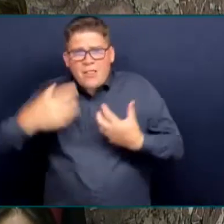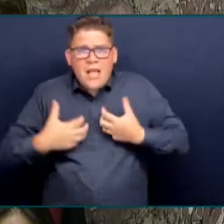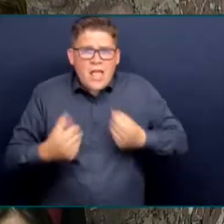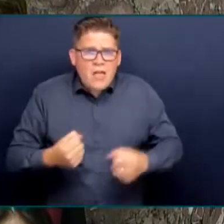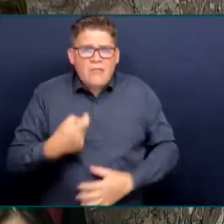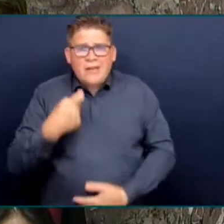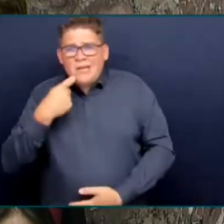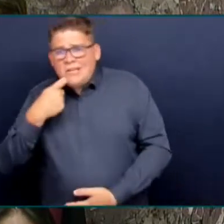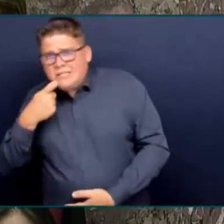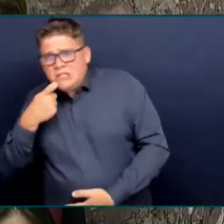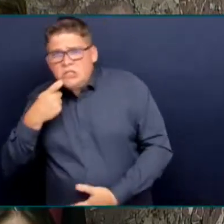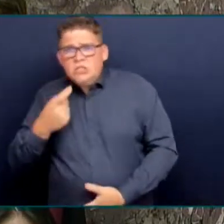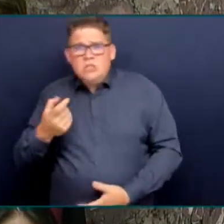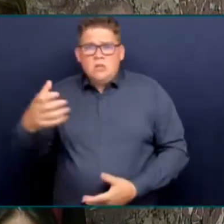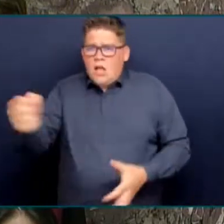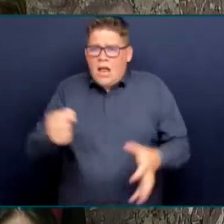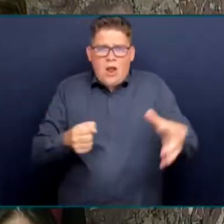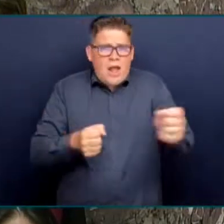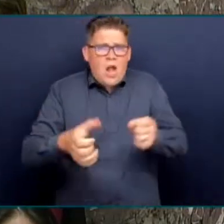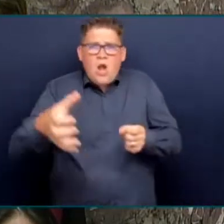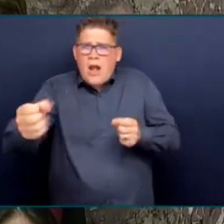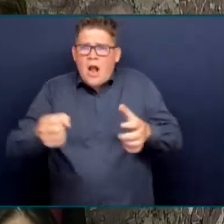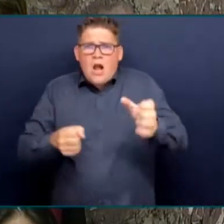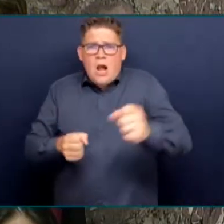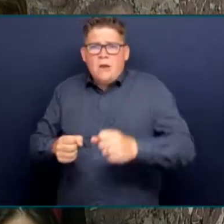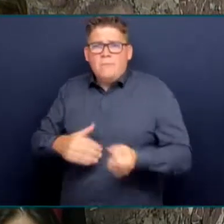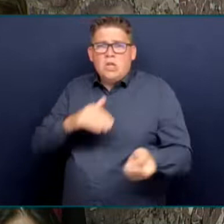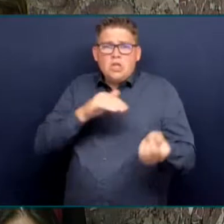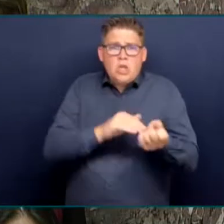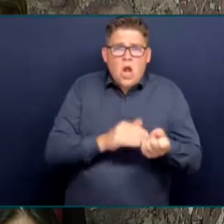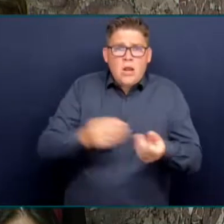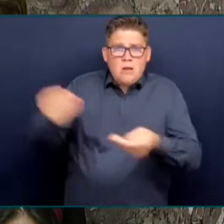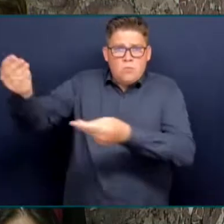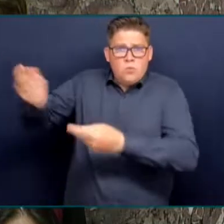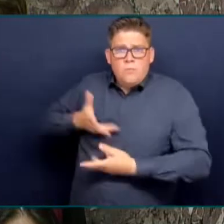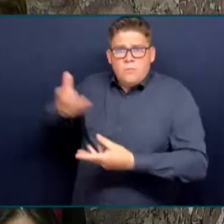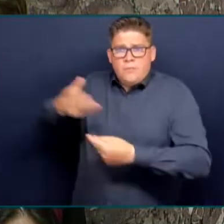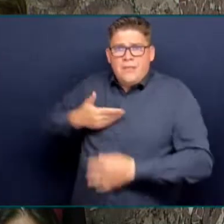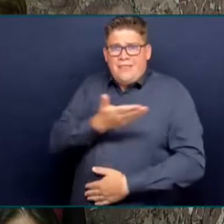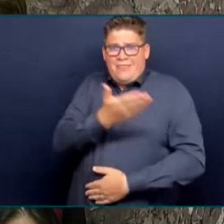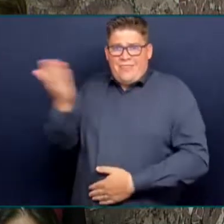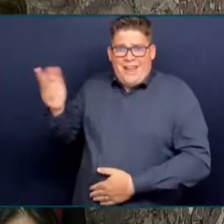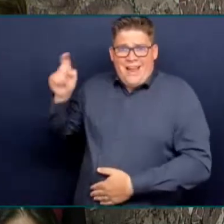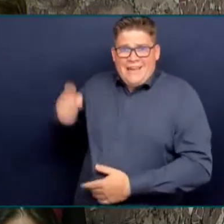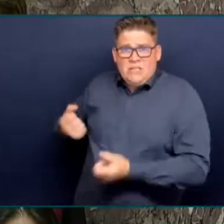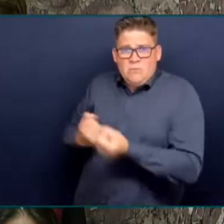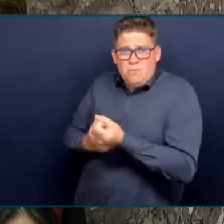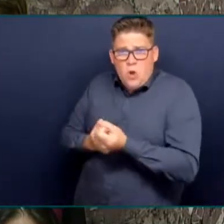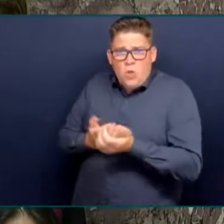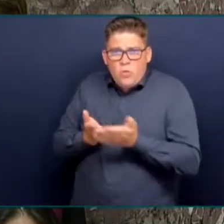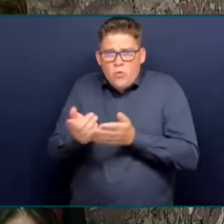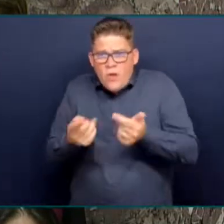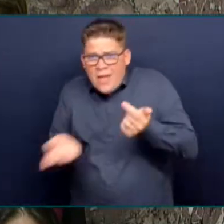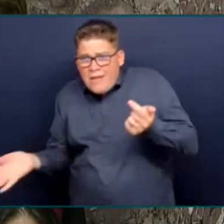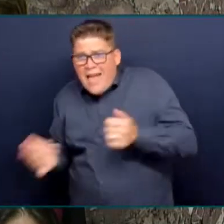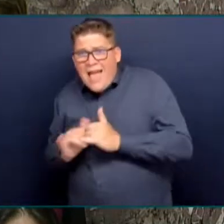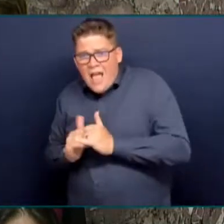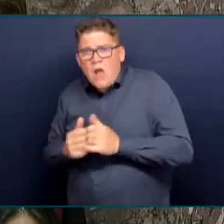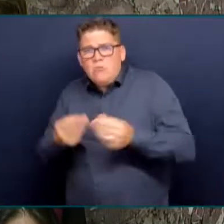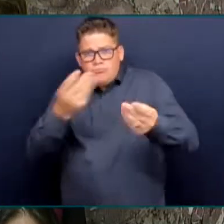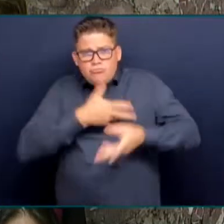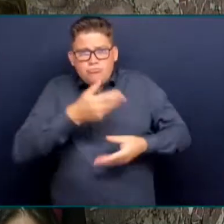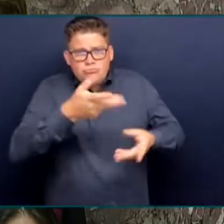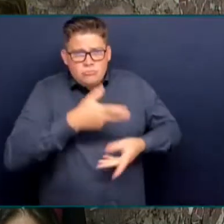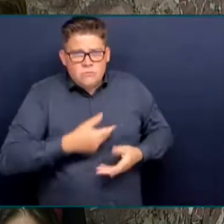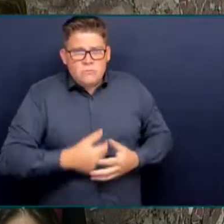that is what doctors said they needed, Honourable Speaker. We've added, Honourable Speaker, surgeries,